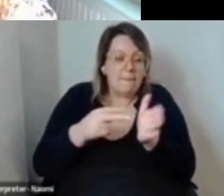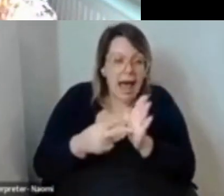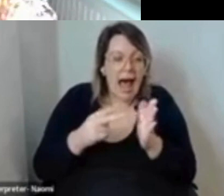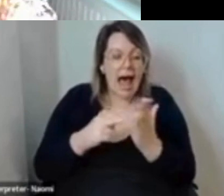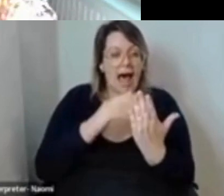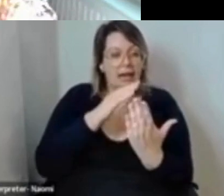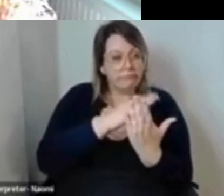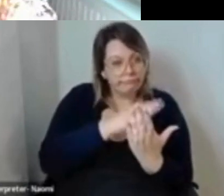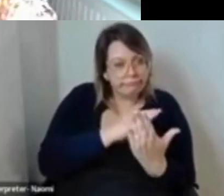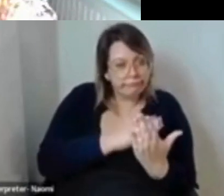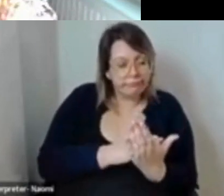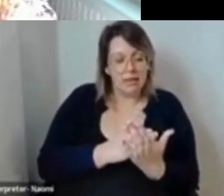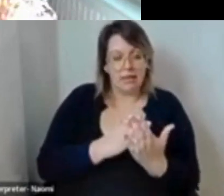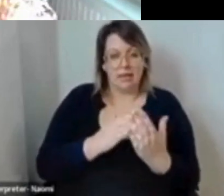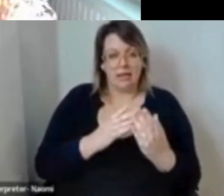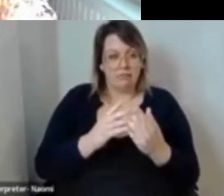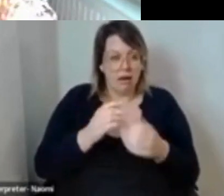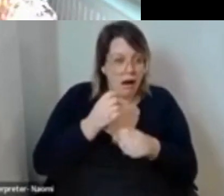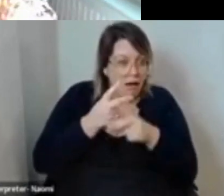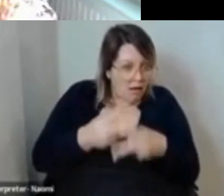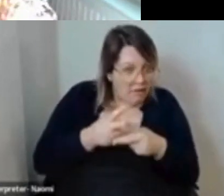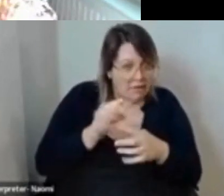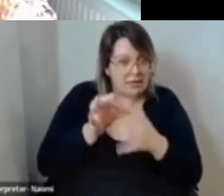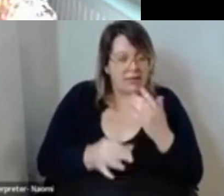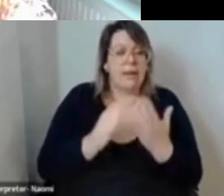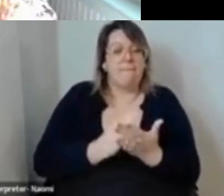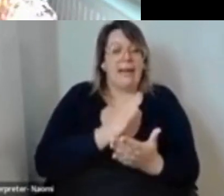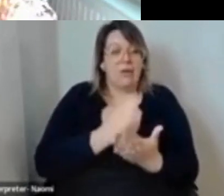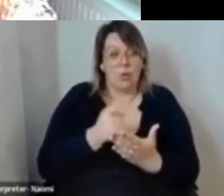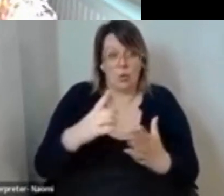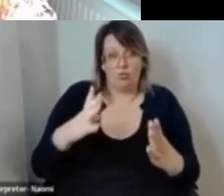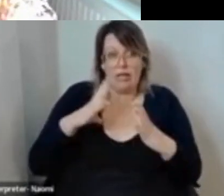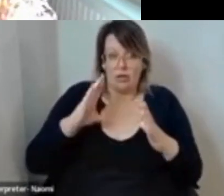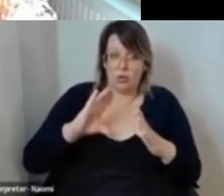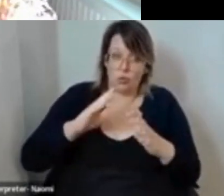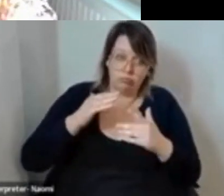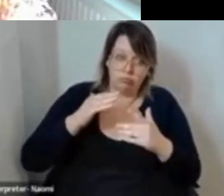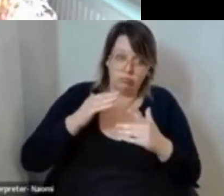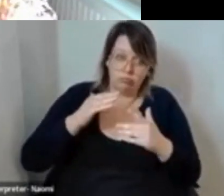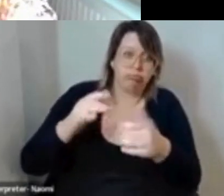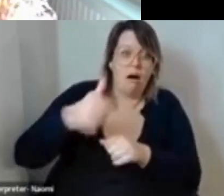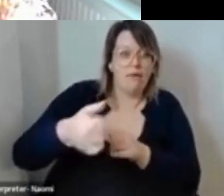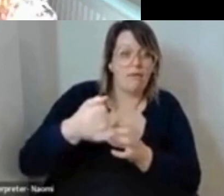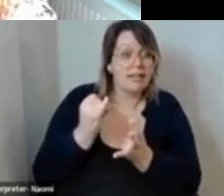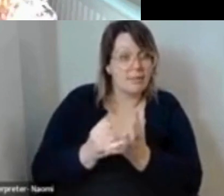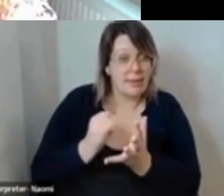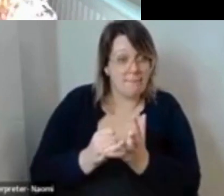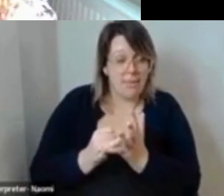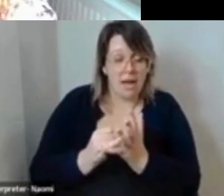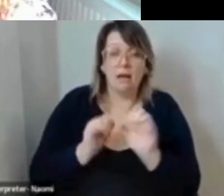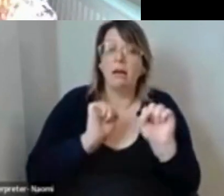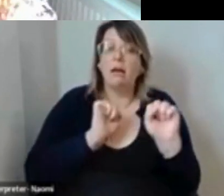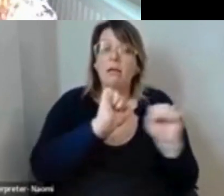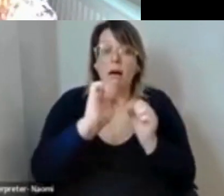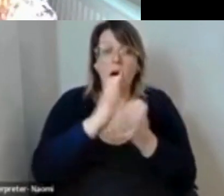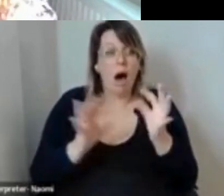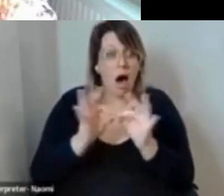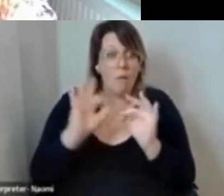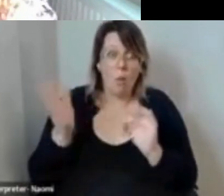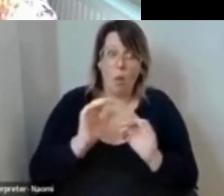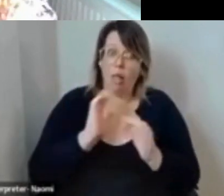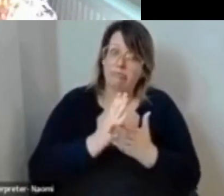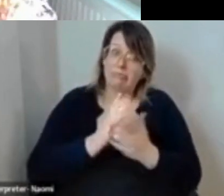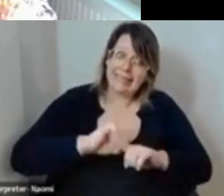hub is ready to go from September. We also recognise that each of your hubs is in a very different place, and you'll be able